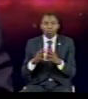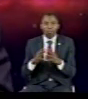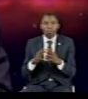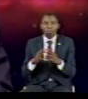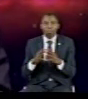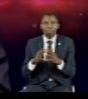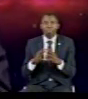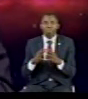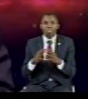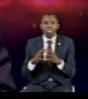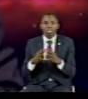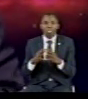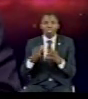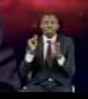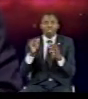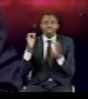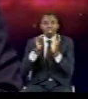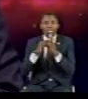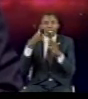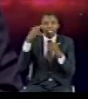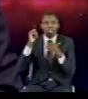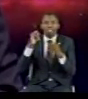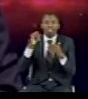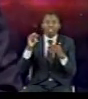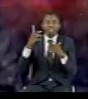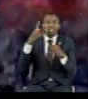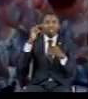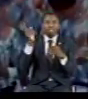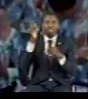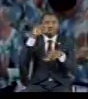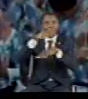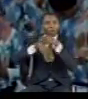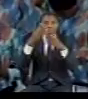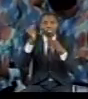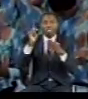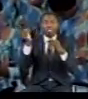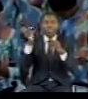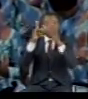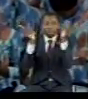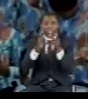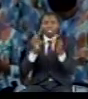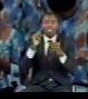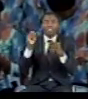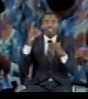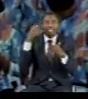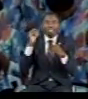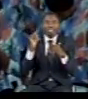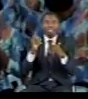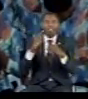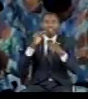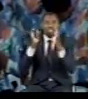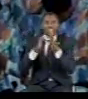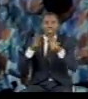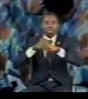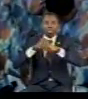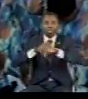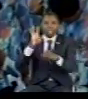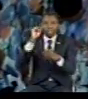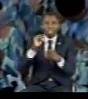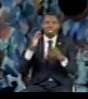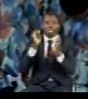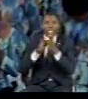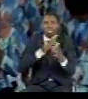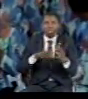the elect of God, the Christians, find themselves, that the Lord will preserve them, that the Lord will protect them, that the Lord will provide for